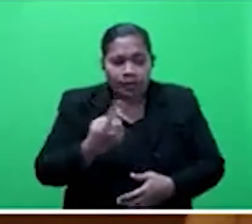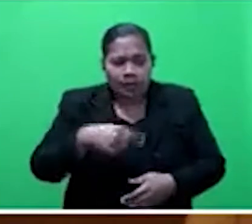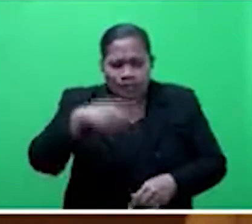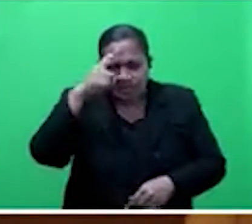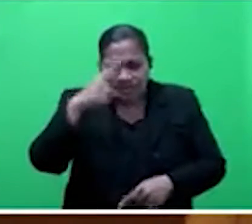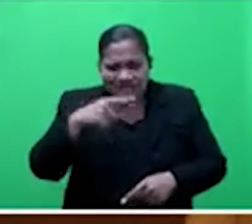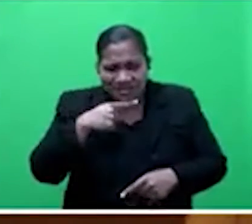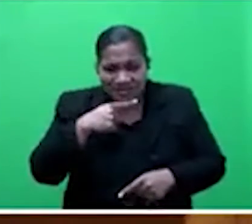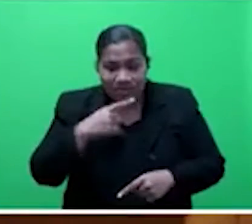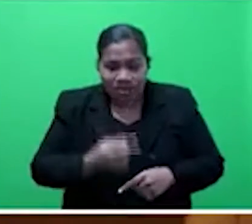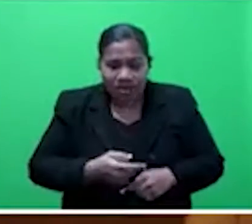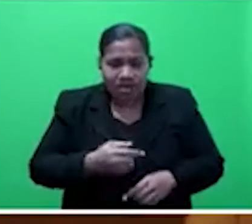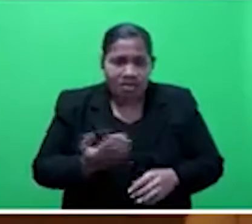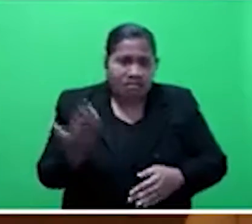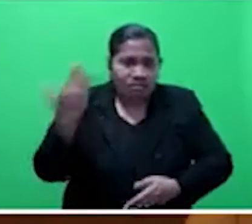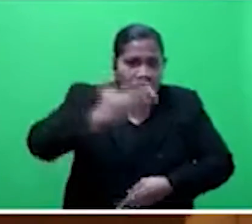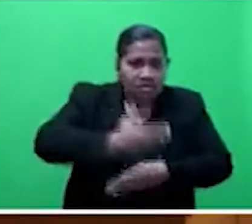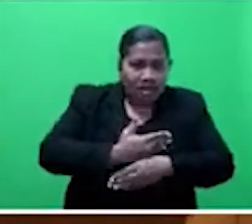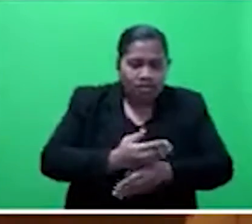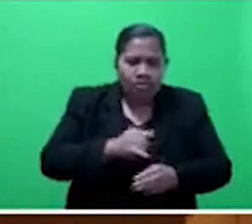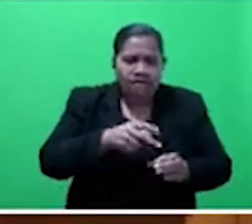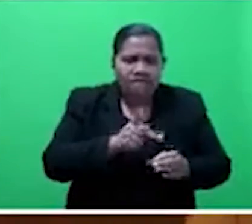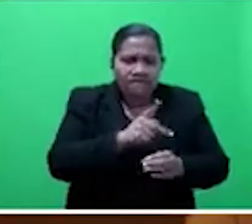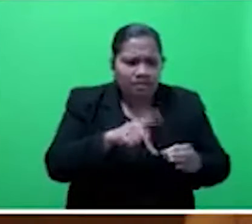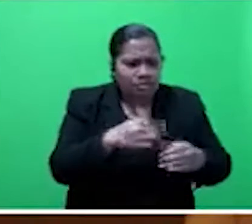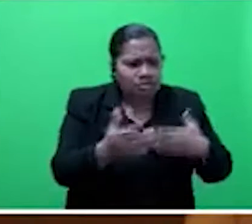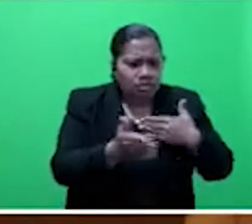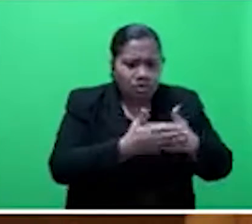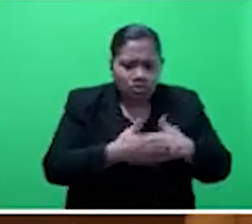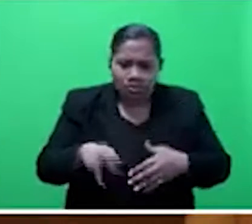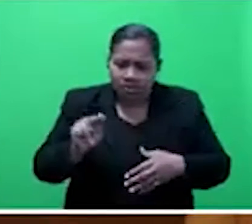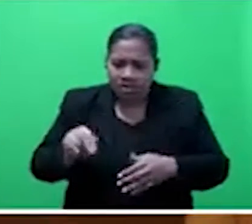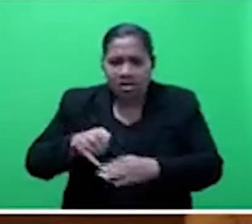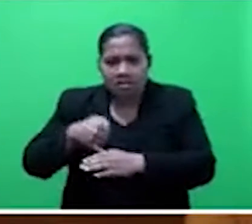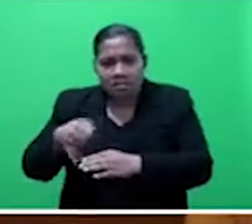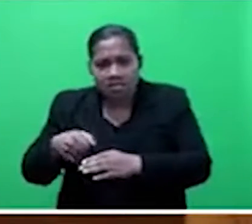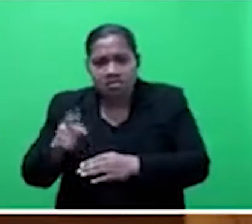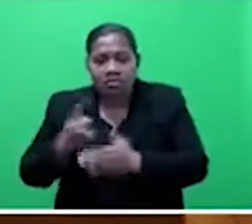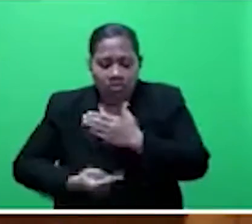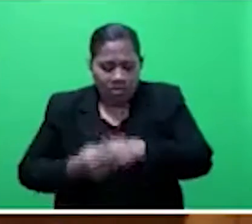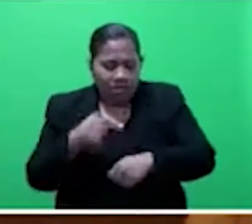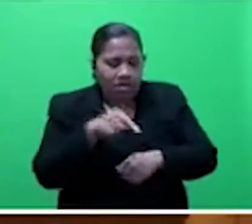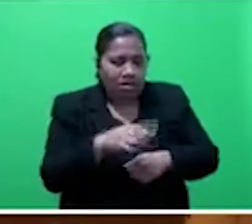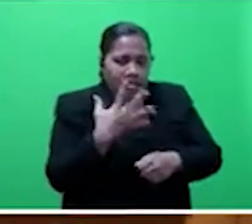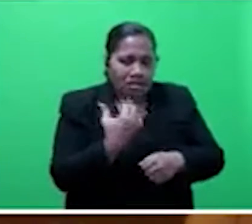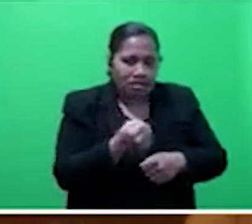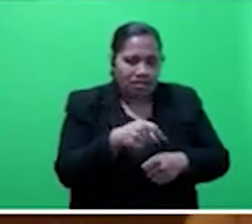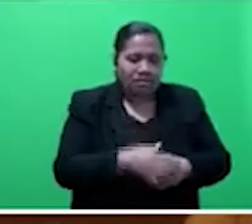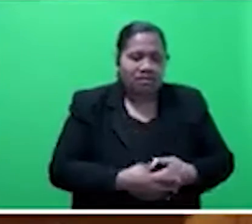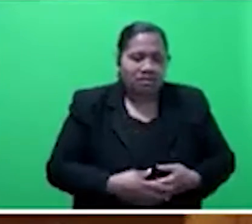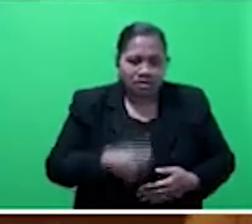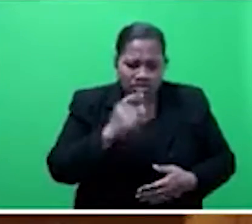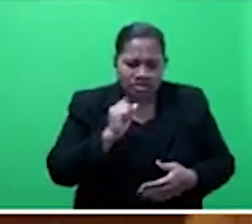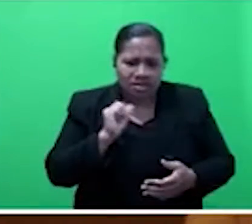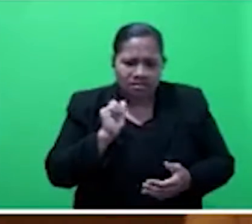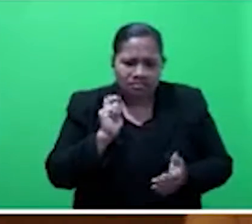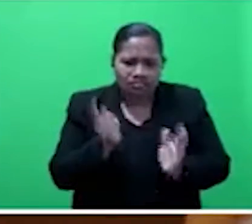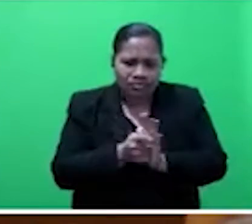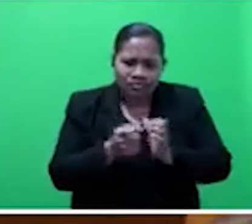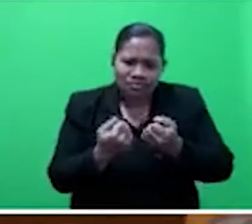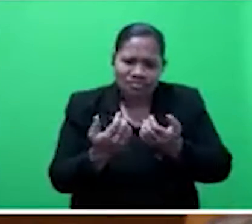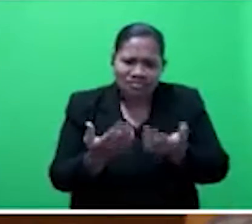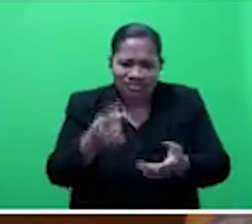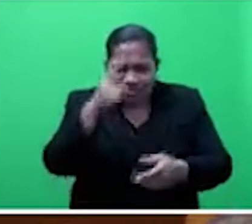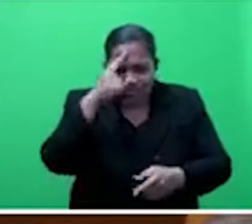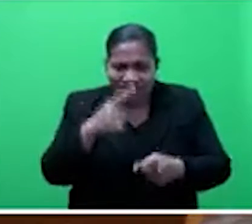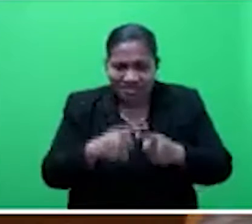are closed and the medicines are needed to provide immediate relief for their illnesses. This